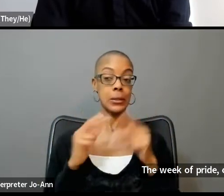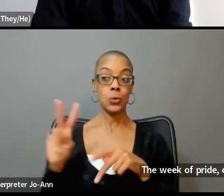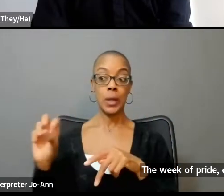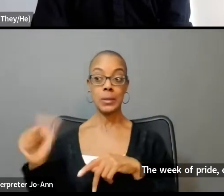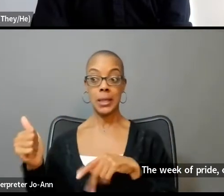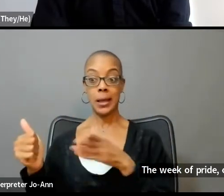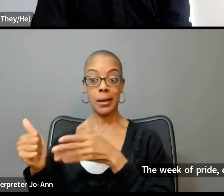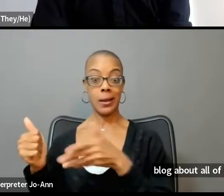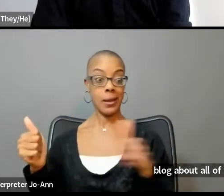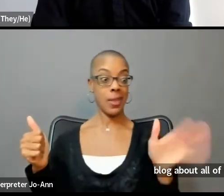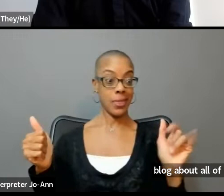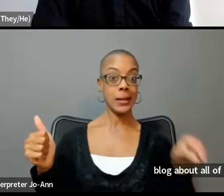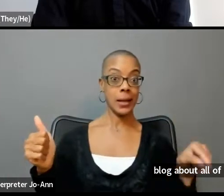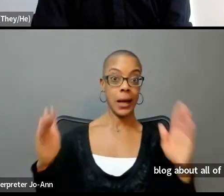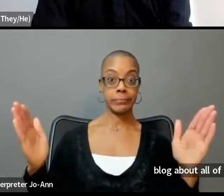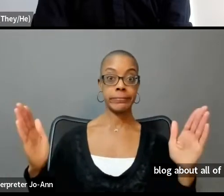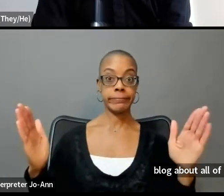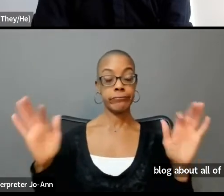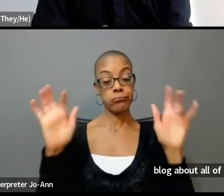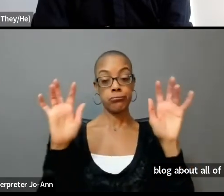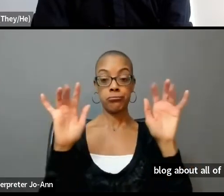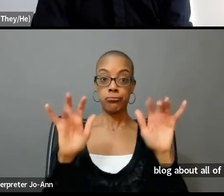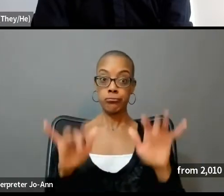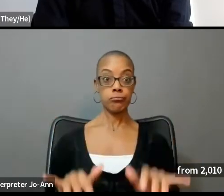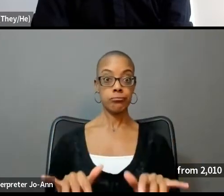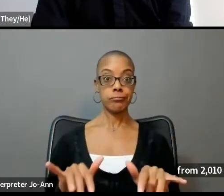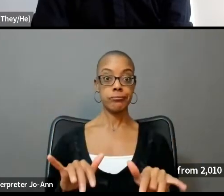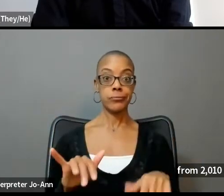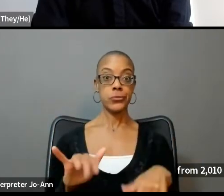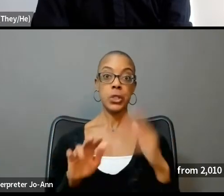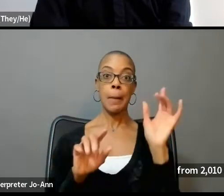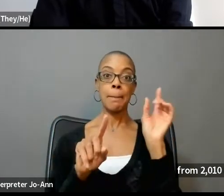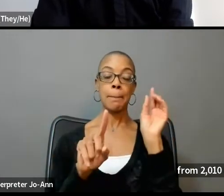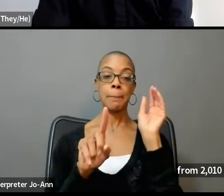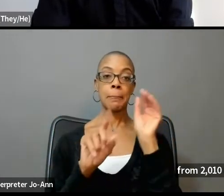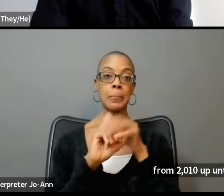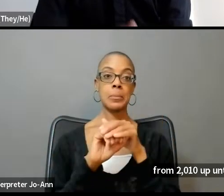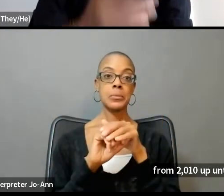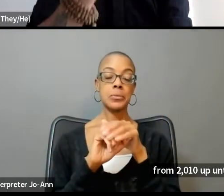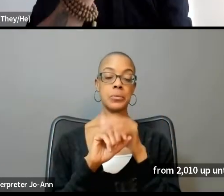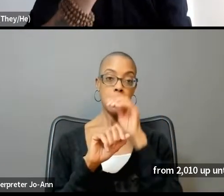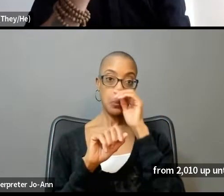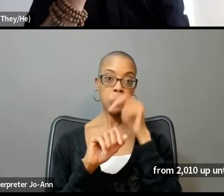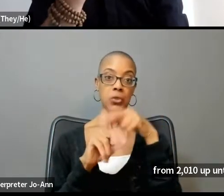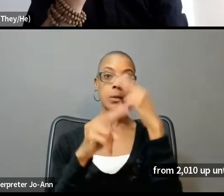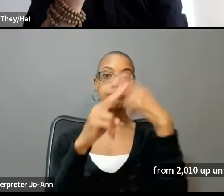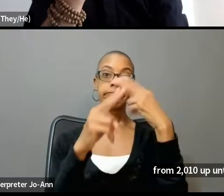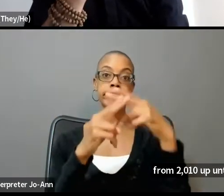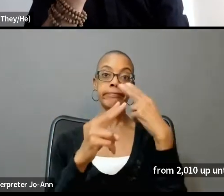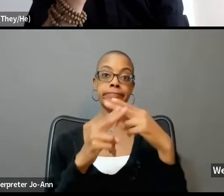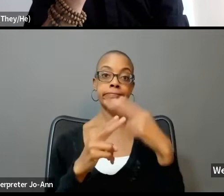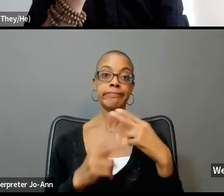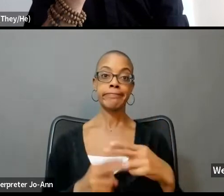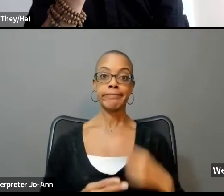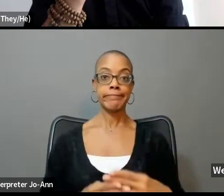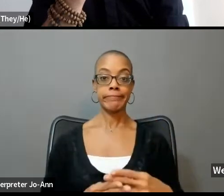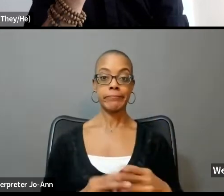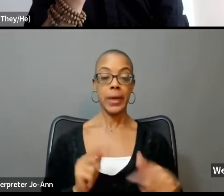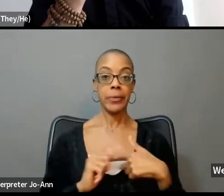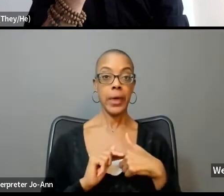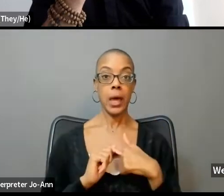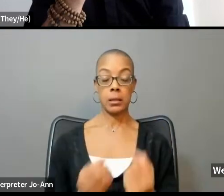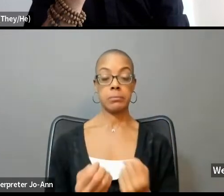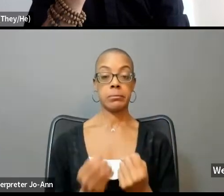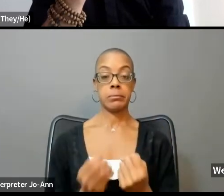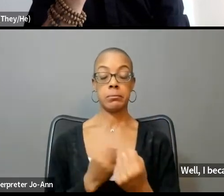2010 up until then, and just called it all out. Well, I became public enemy #1. So